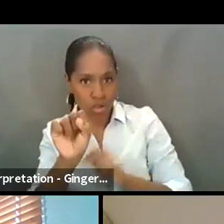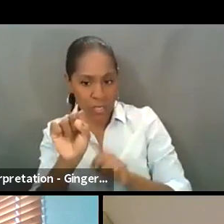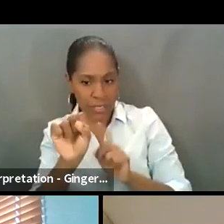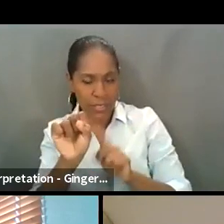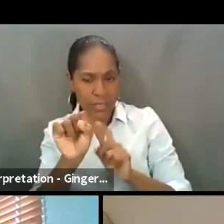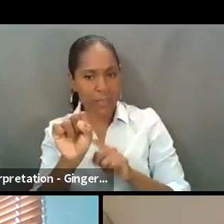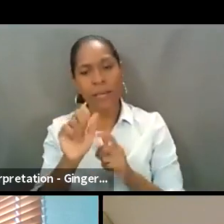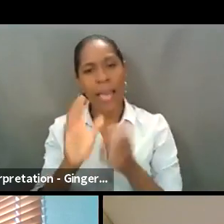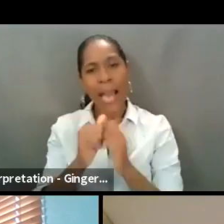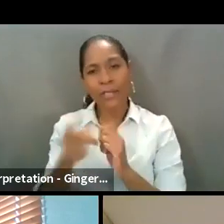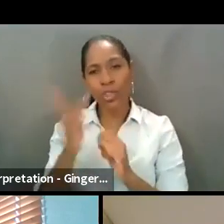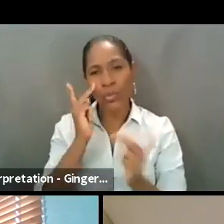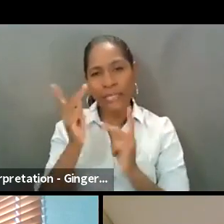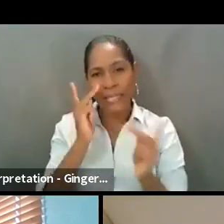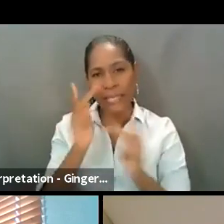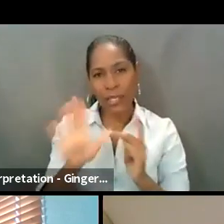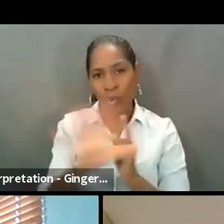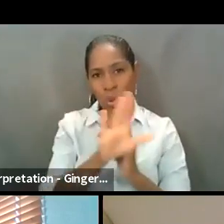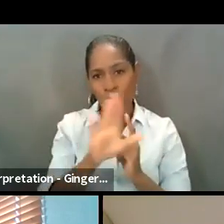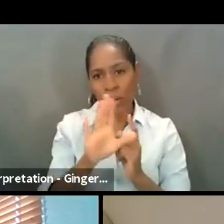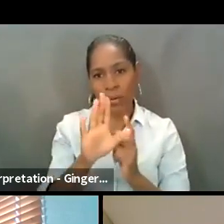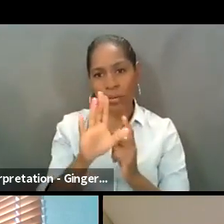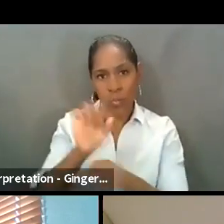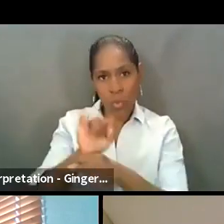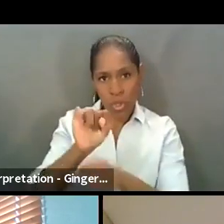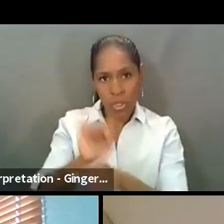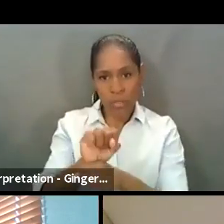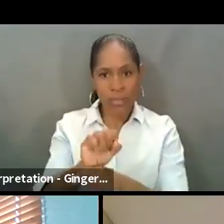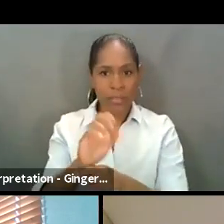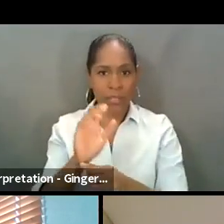advocate and ways that you combat it in your personal practice?